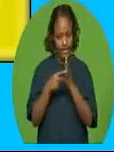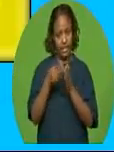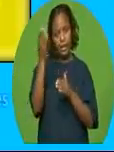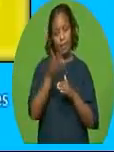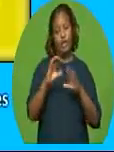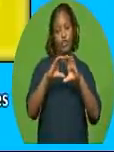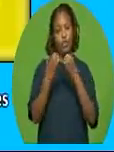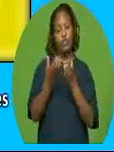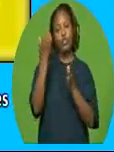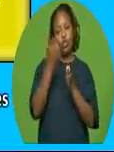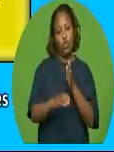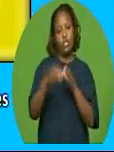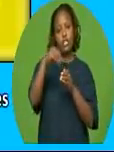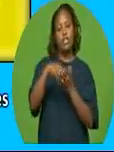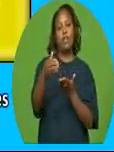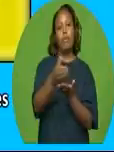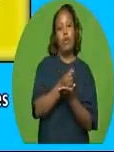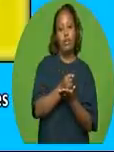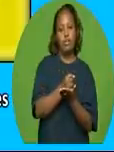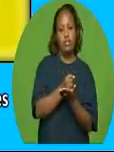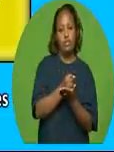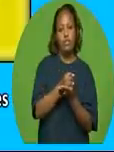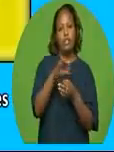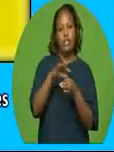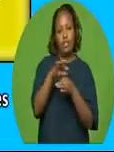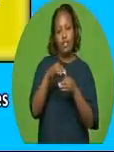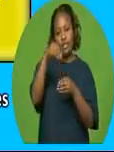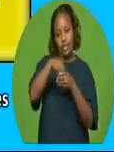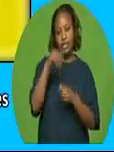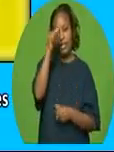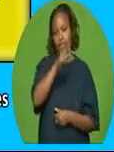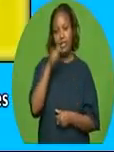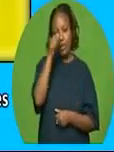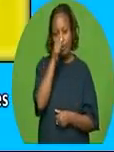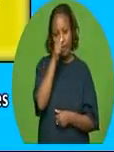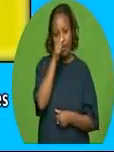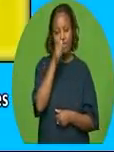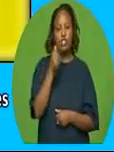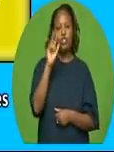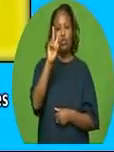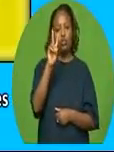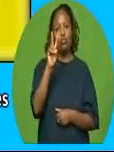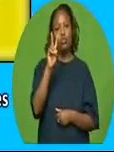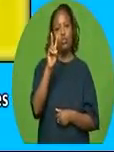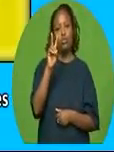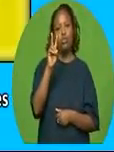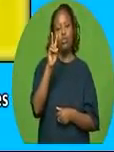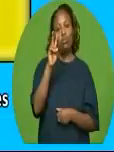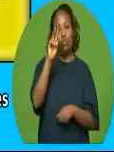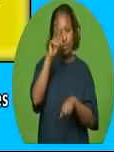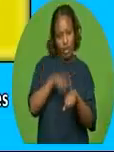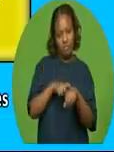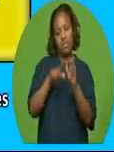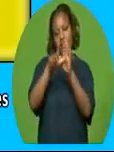This means per unit cost in the production of tea in Ethiopia is 2 times